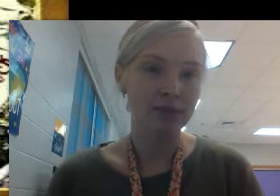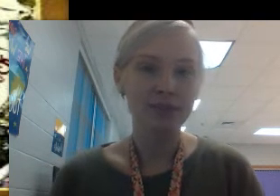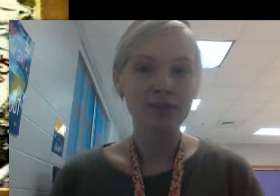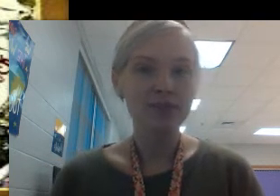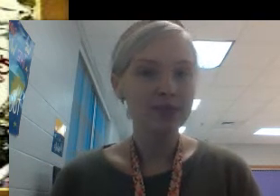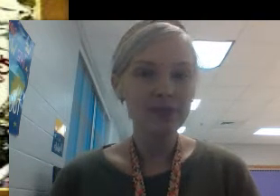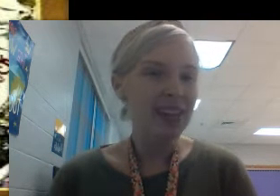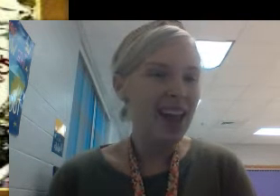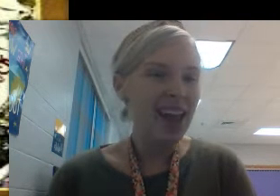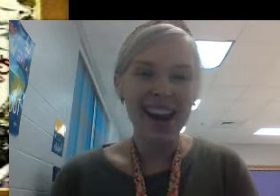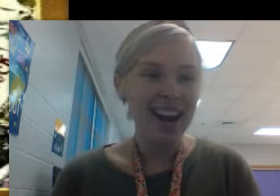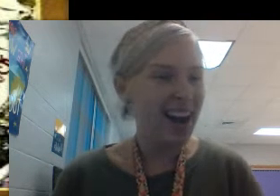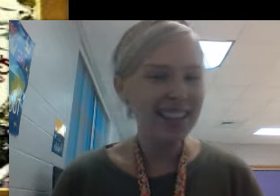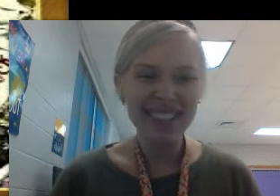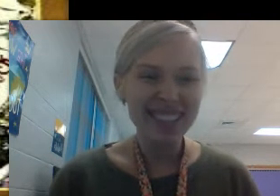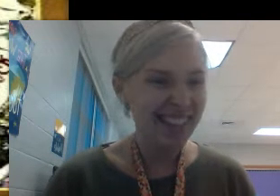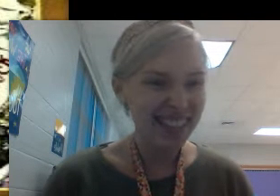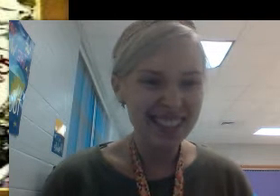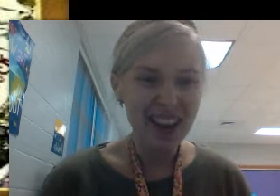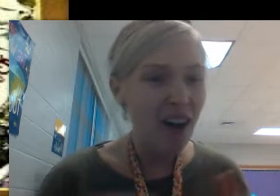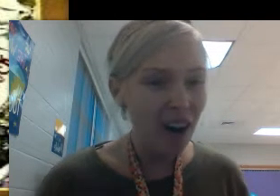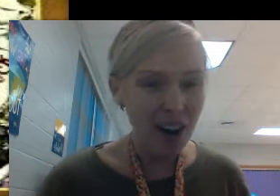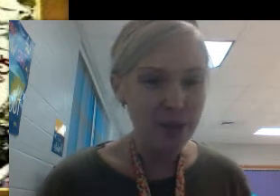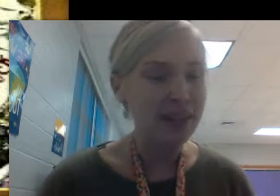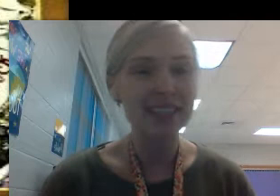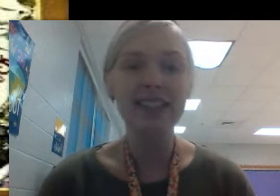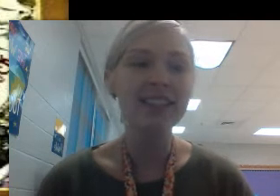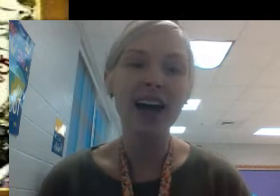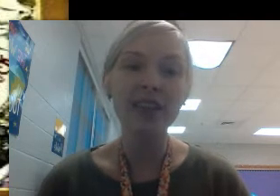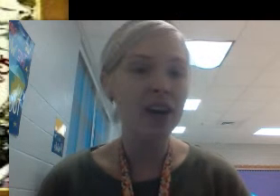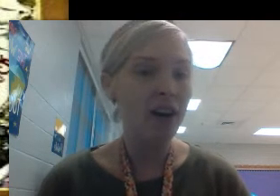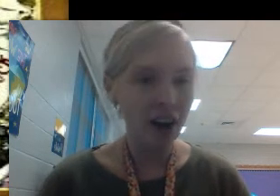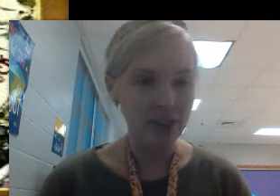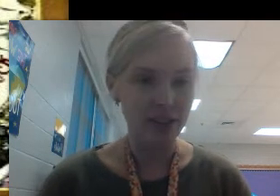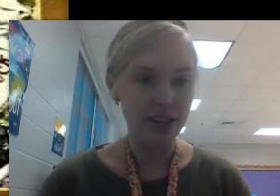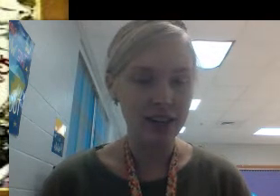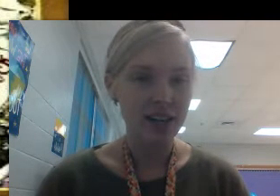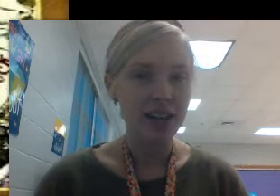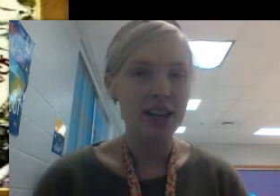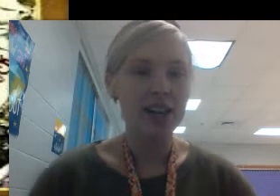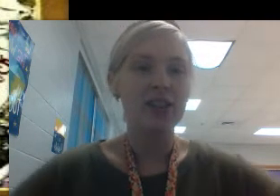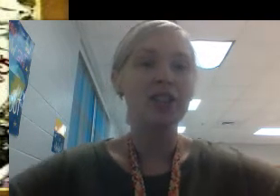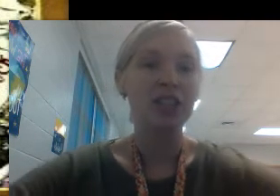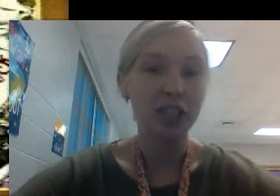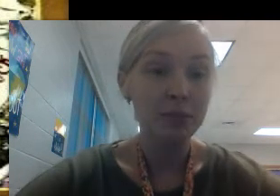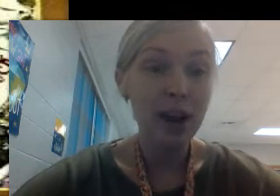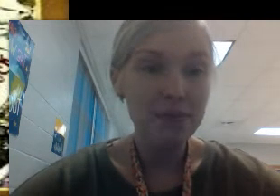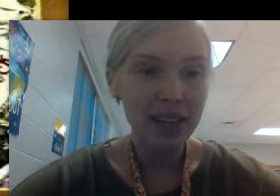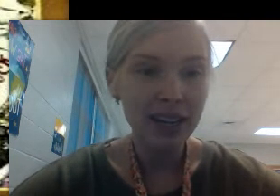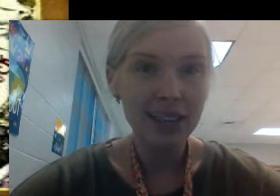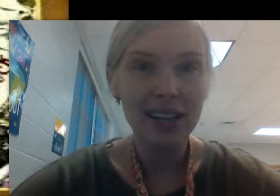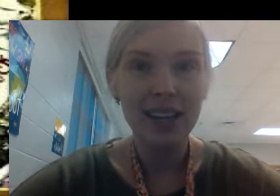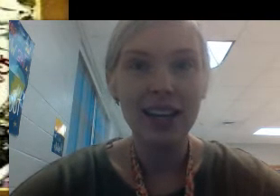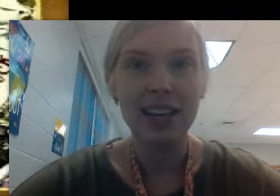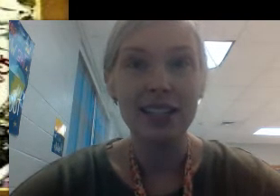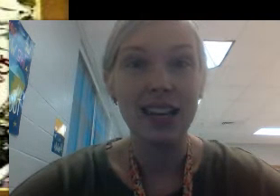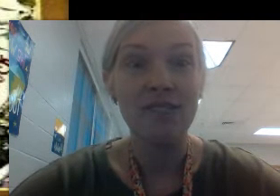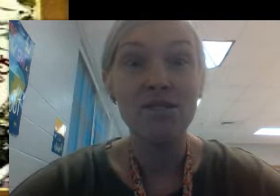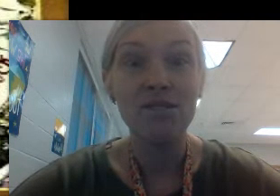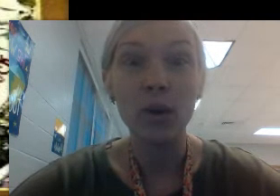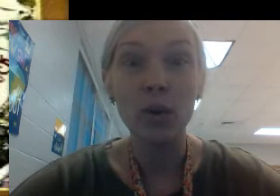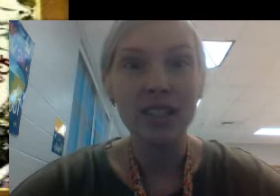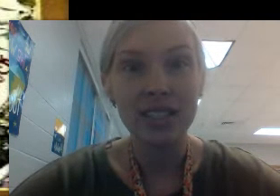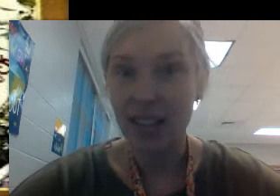Aylesworth. And I didn't say he's the author because he's not the author. The Gingerbread Man is